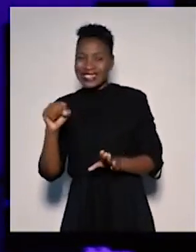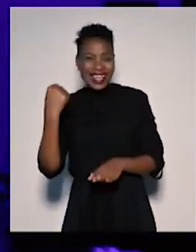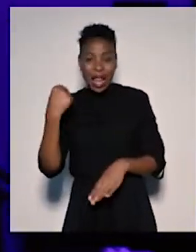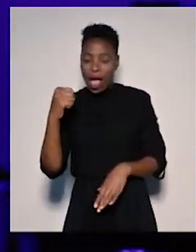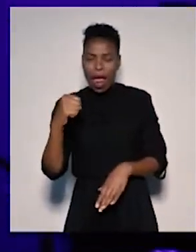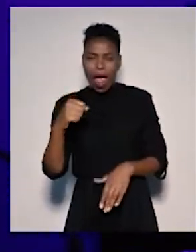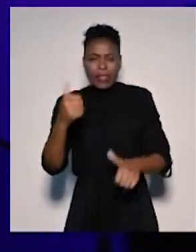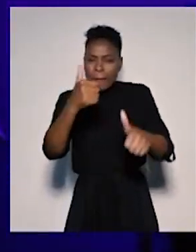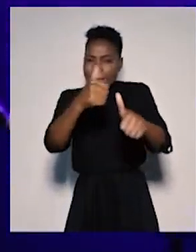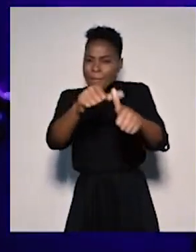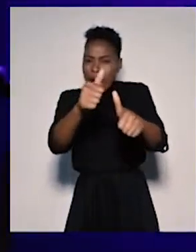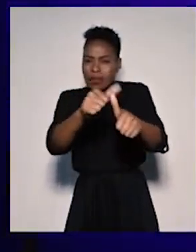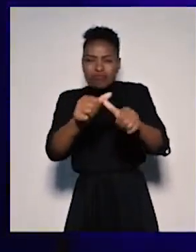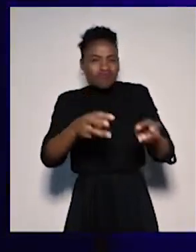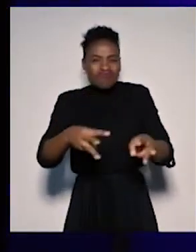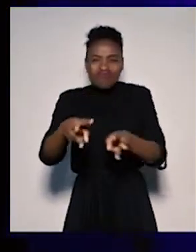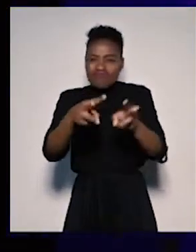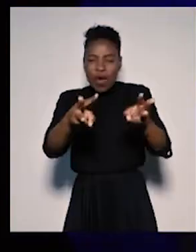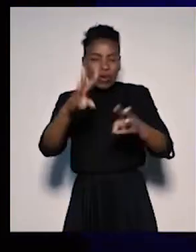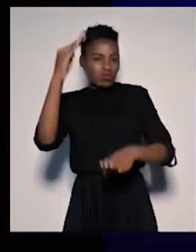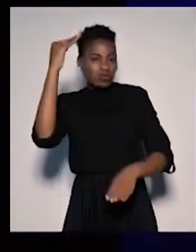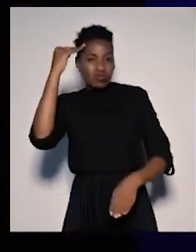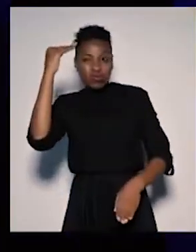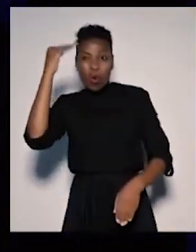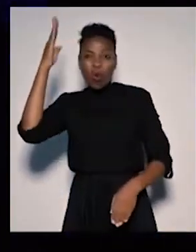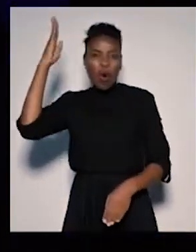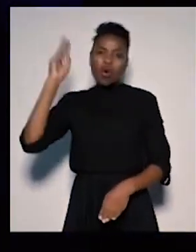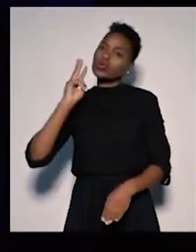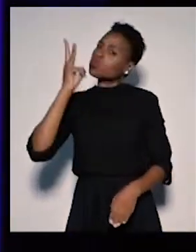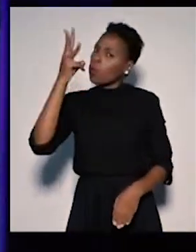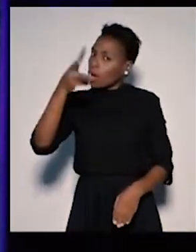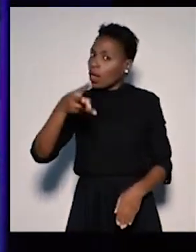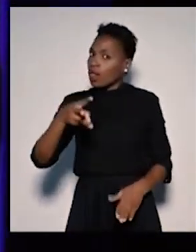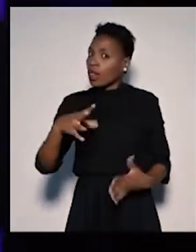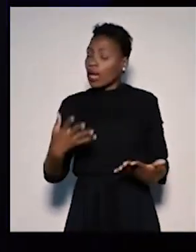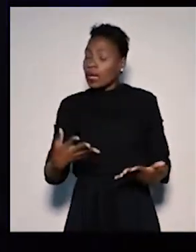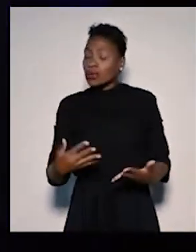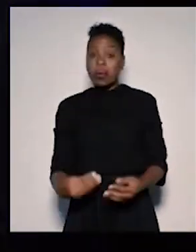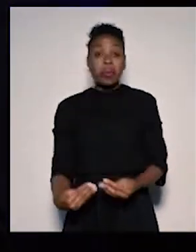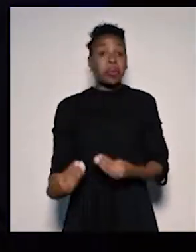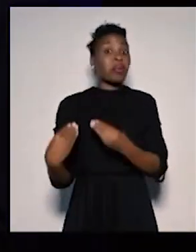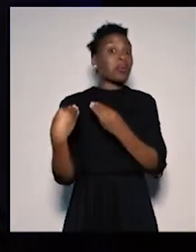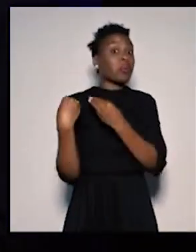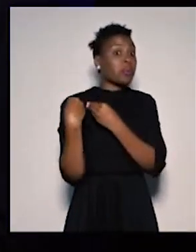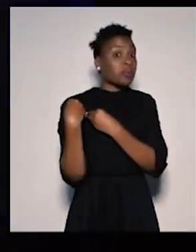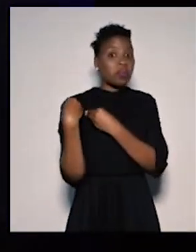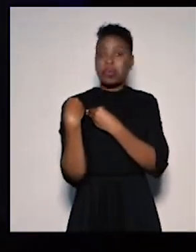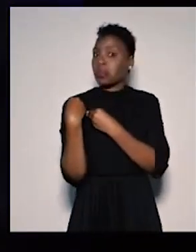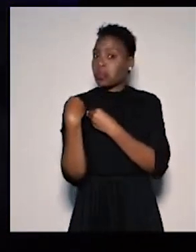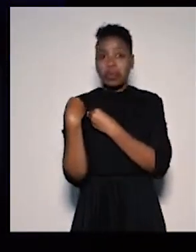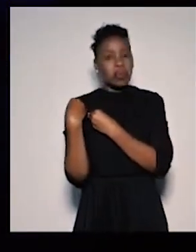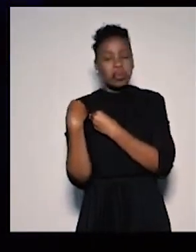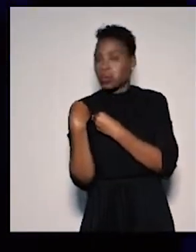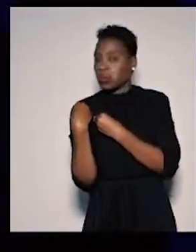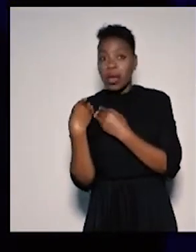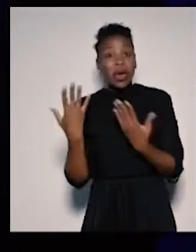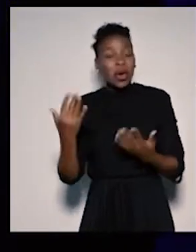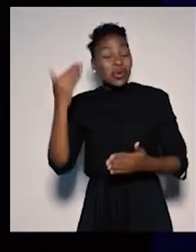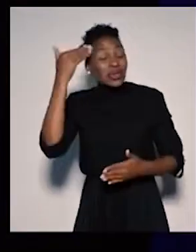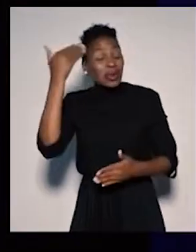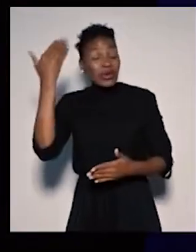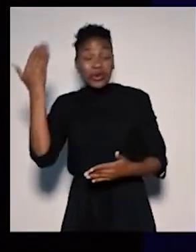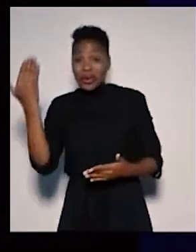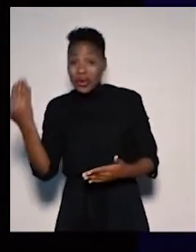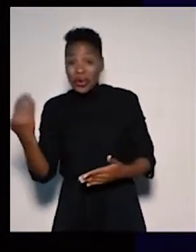best way to determine God's will. In fact, that is a very unsafe way of determining God's will, because you don't know